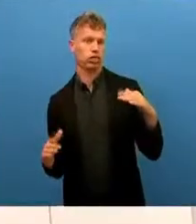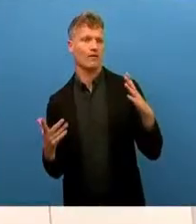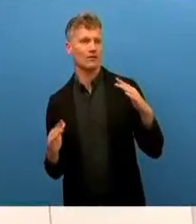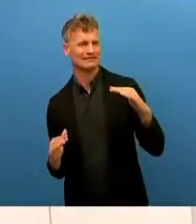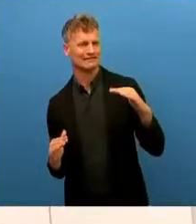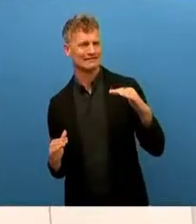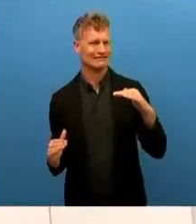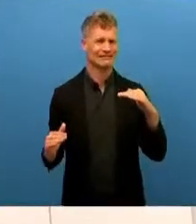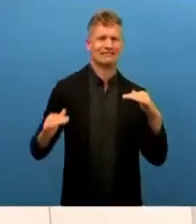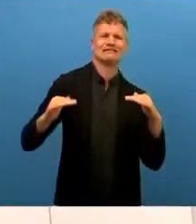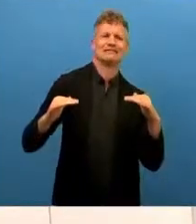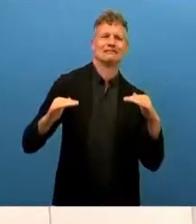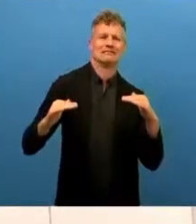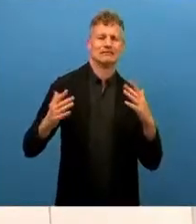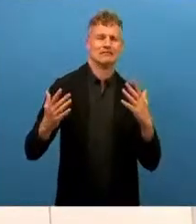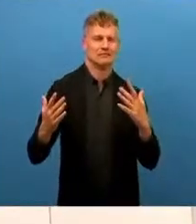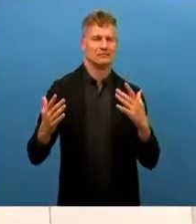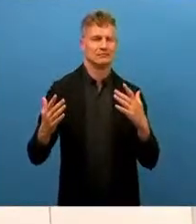equal.